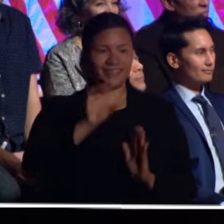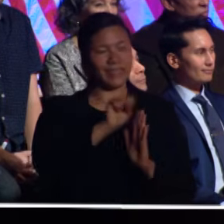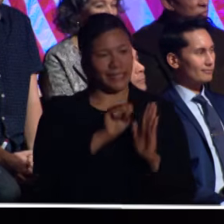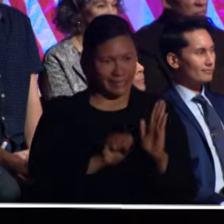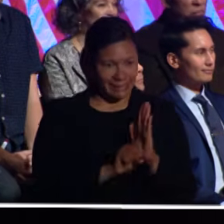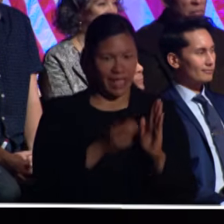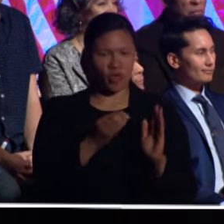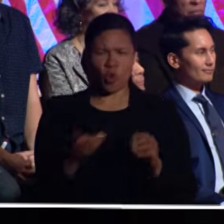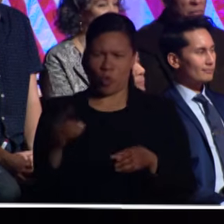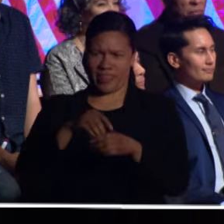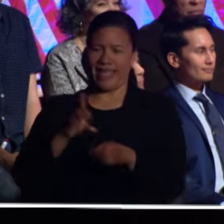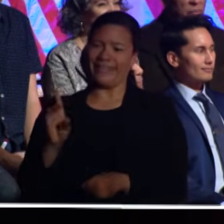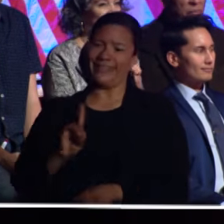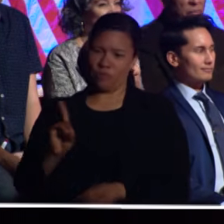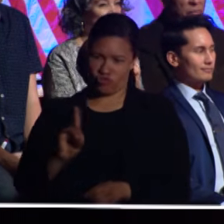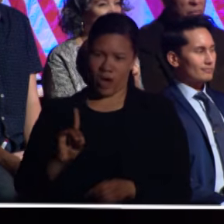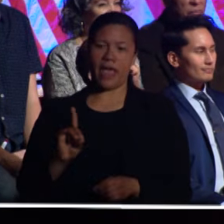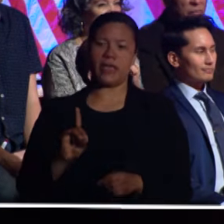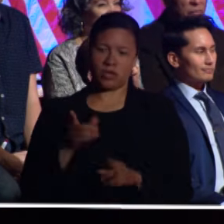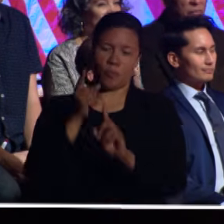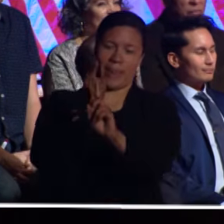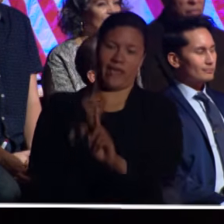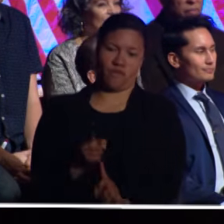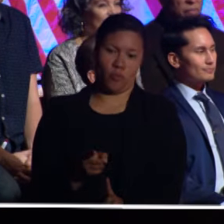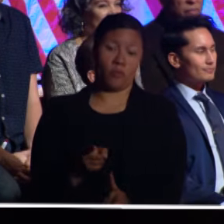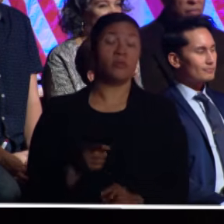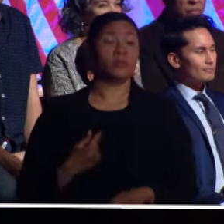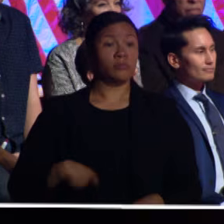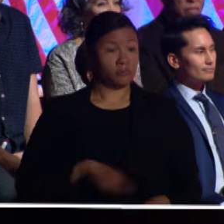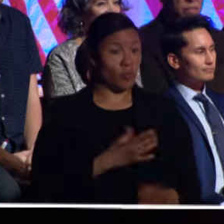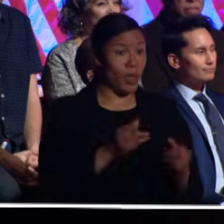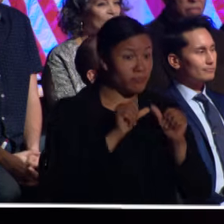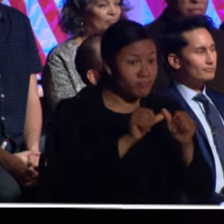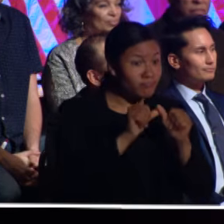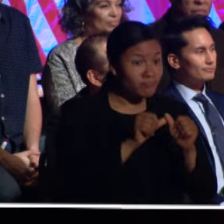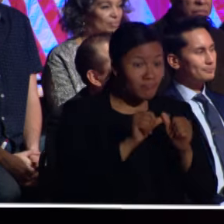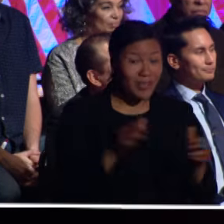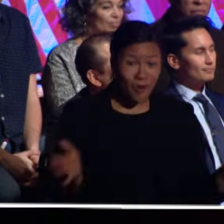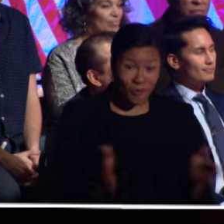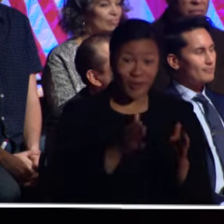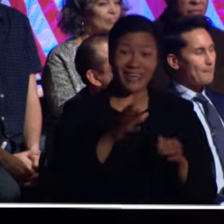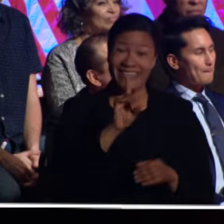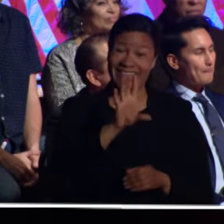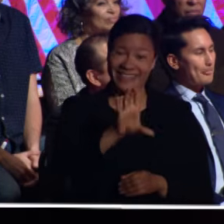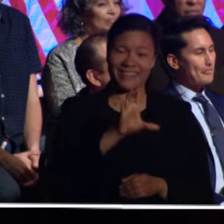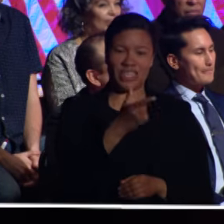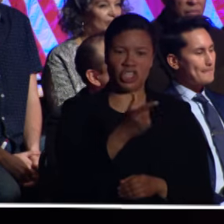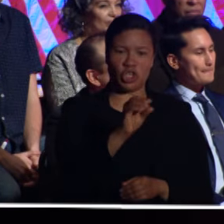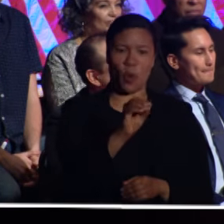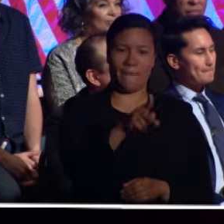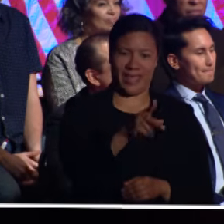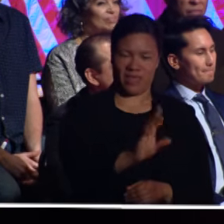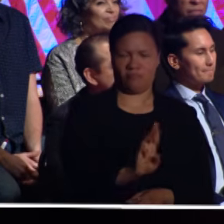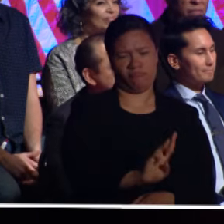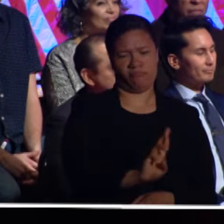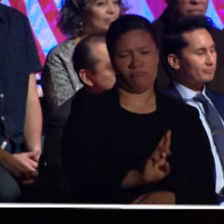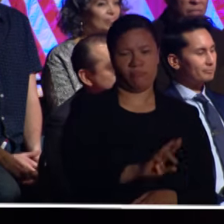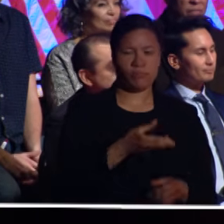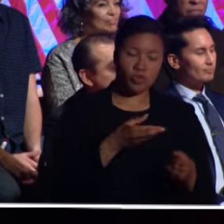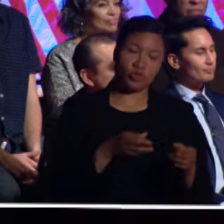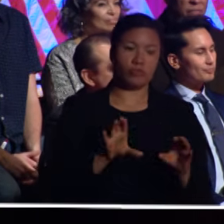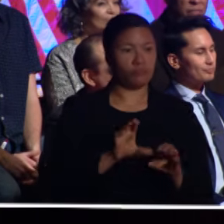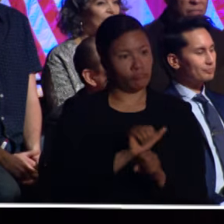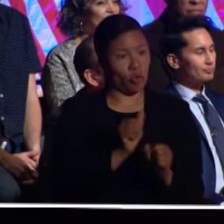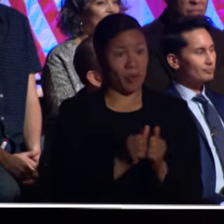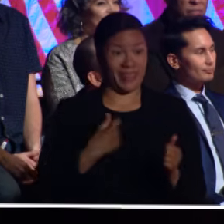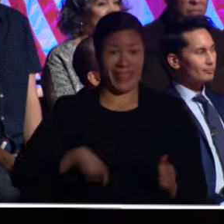Democratic platform, and now I will continue to encourage the D.C. GOP to work with us to ensure that D.C.